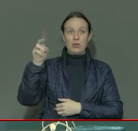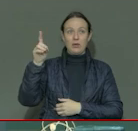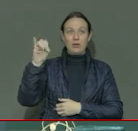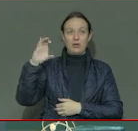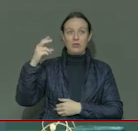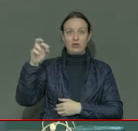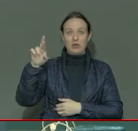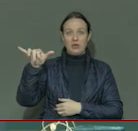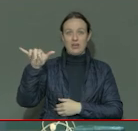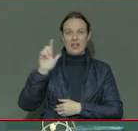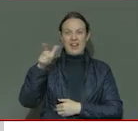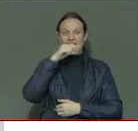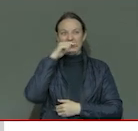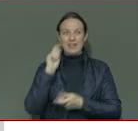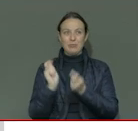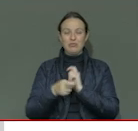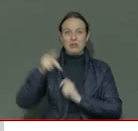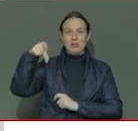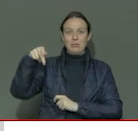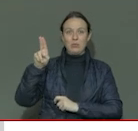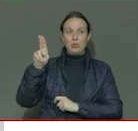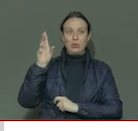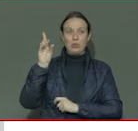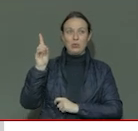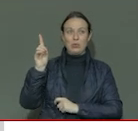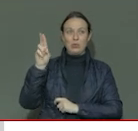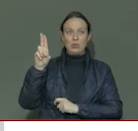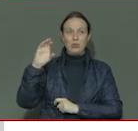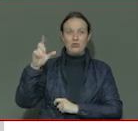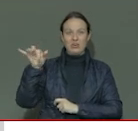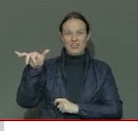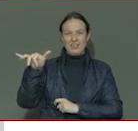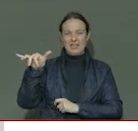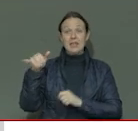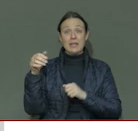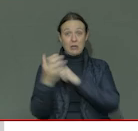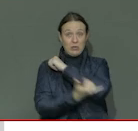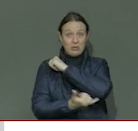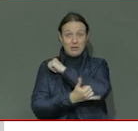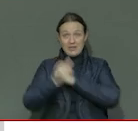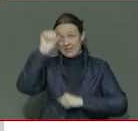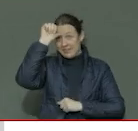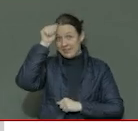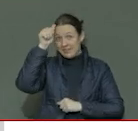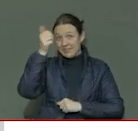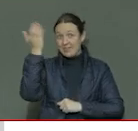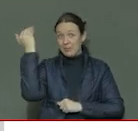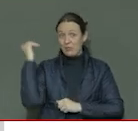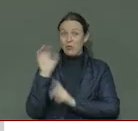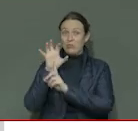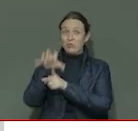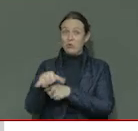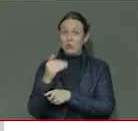renamed Pondicherry, which is, now most of India, like most countries in the world, was colonized by the